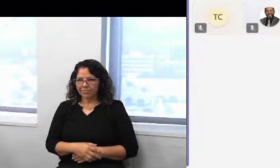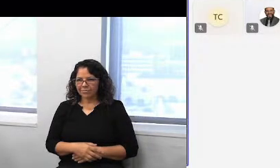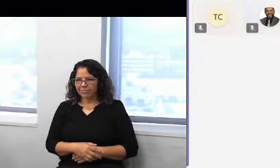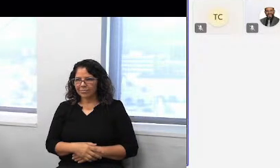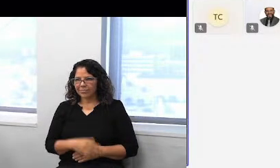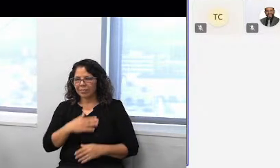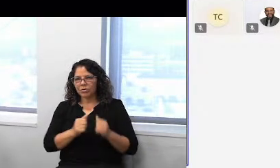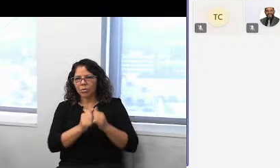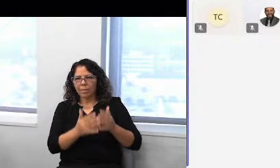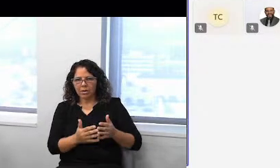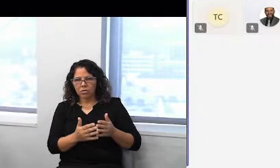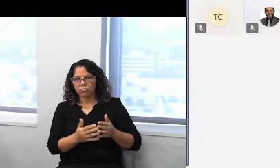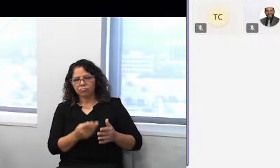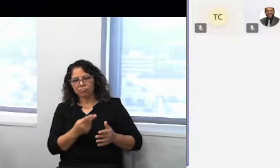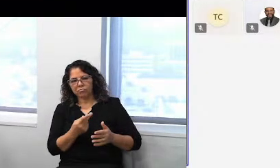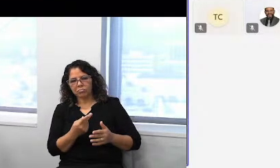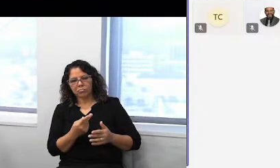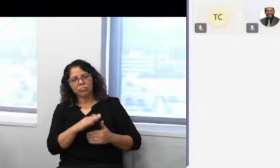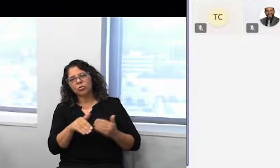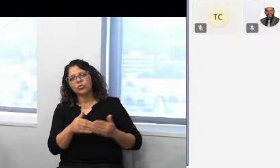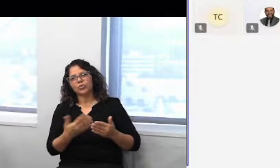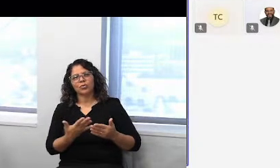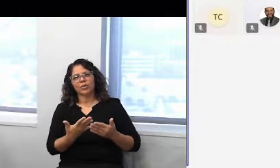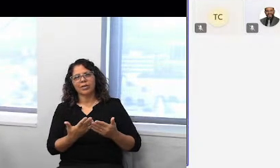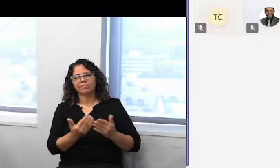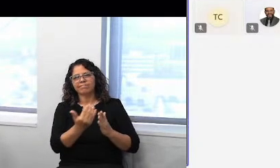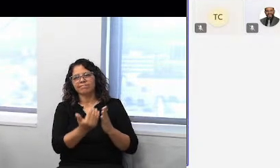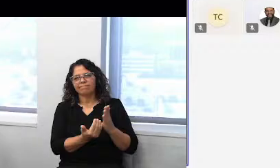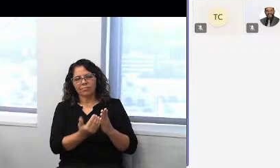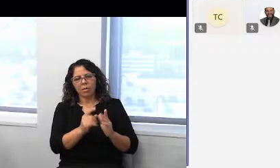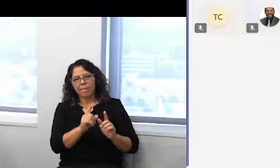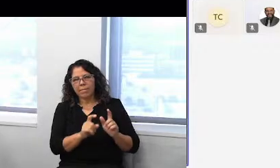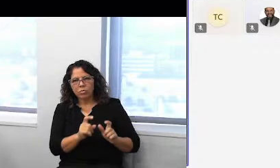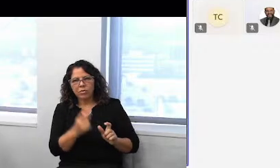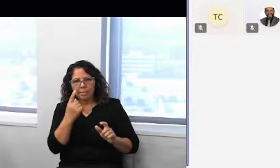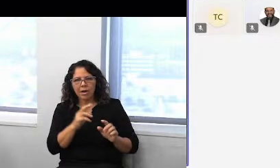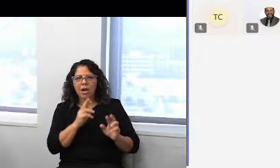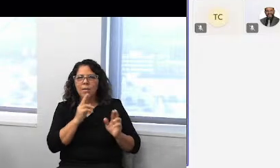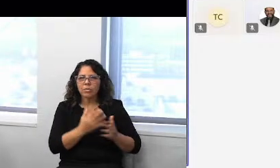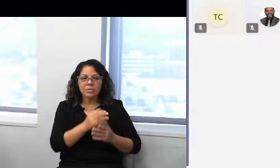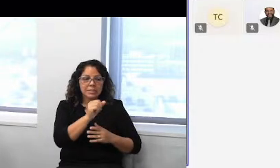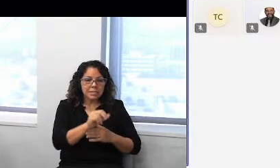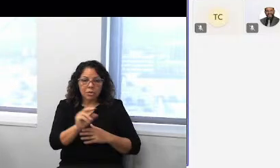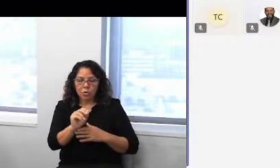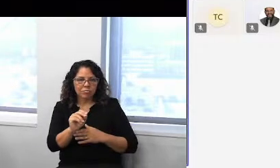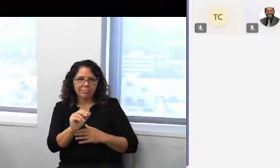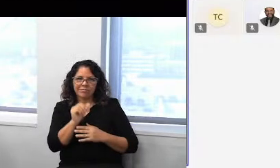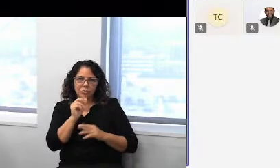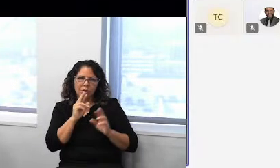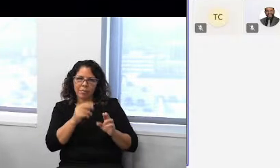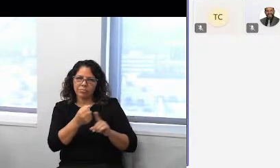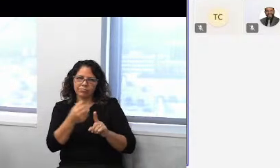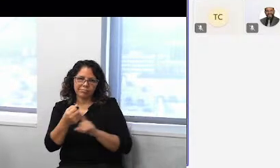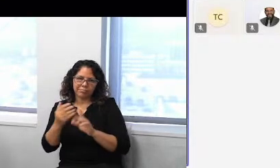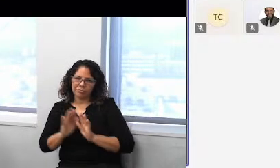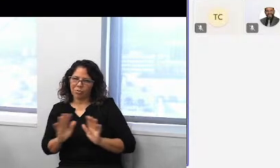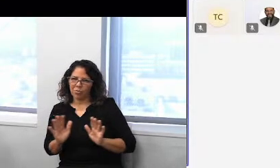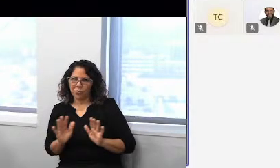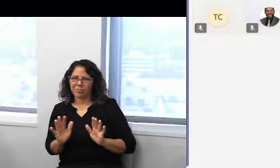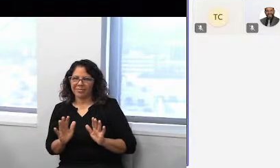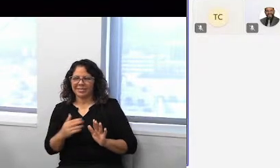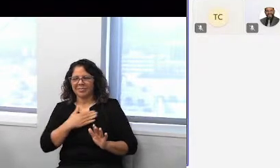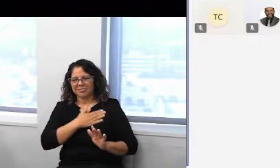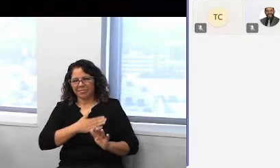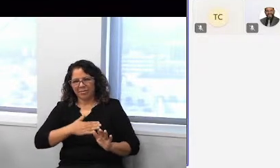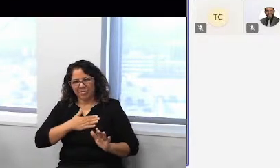yes or no, as opposed to essay. CC, we'll do the best we can, but I'm going to ask you to try to keep your answers short, and we'll see how it goes.